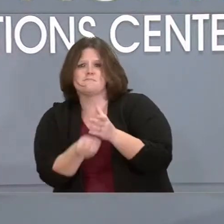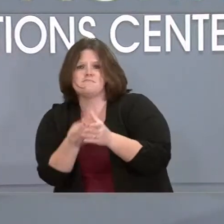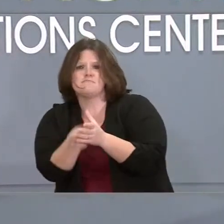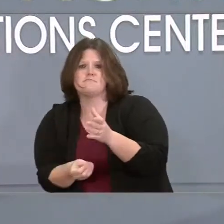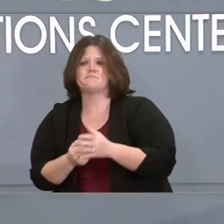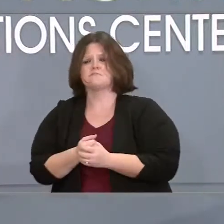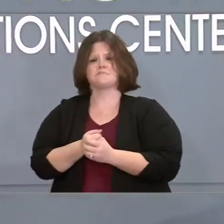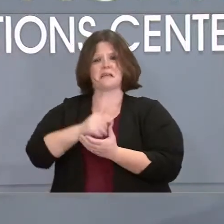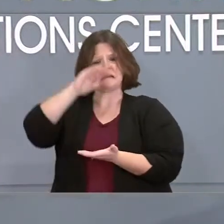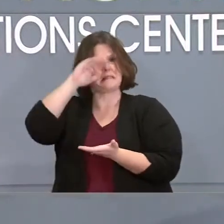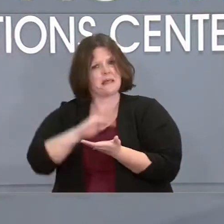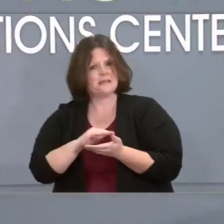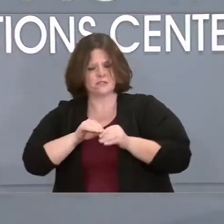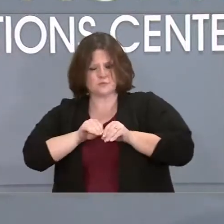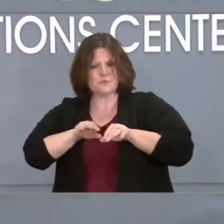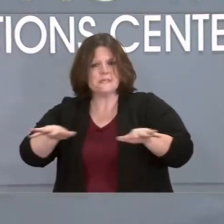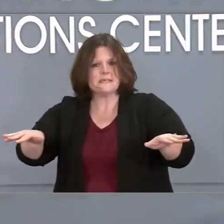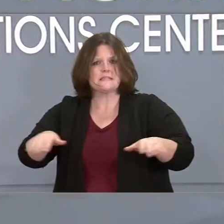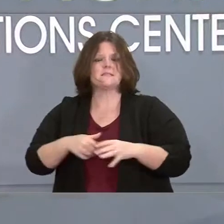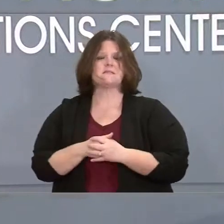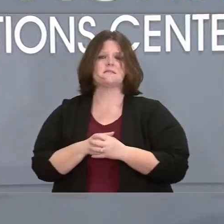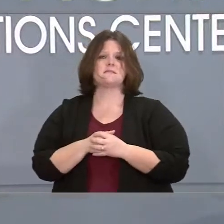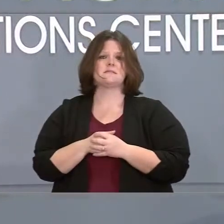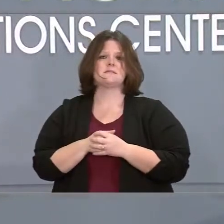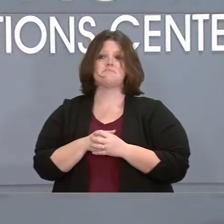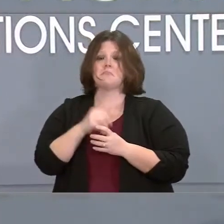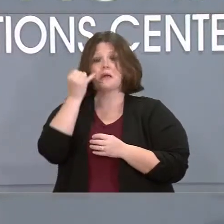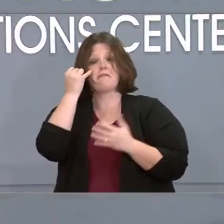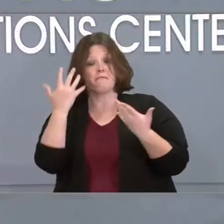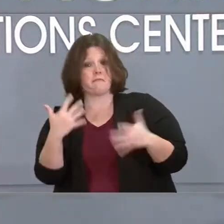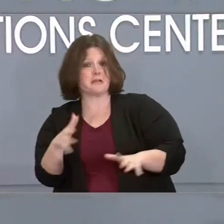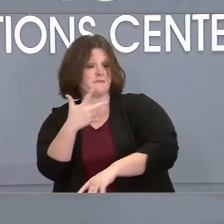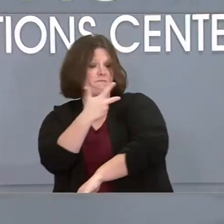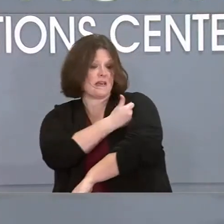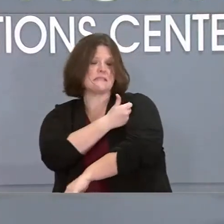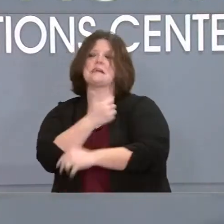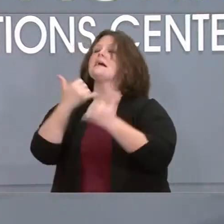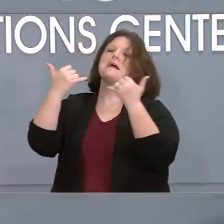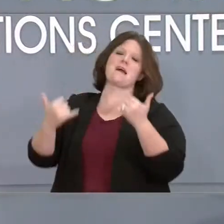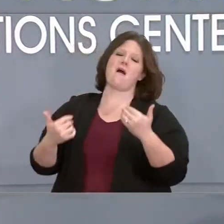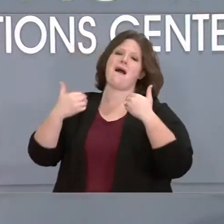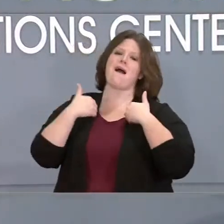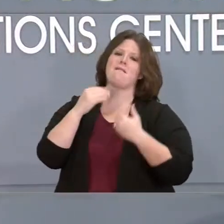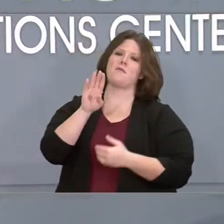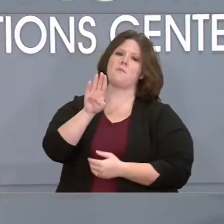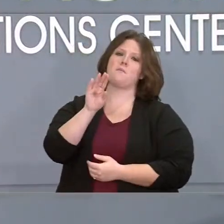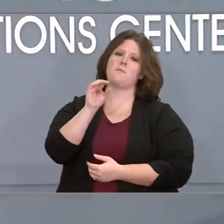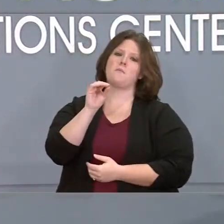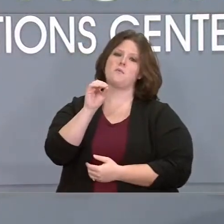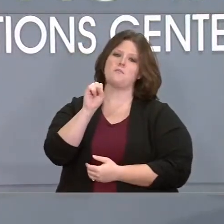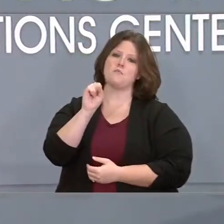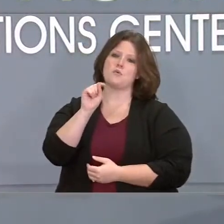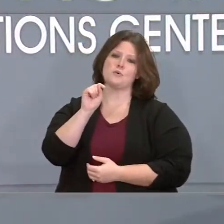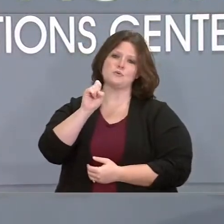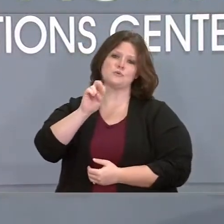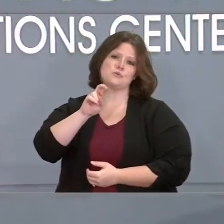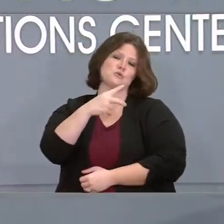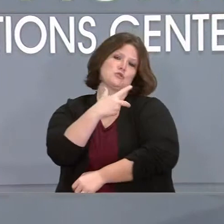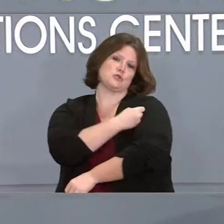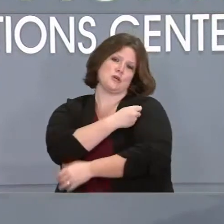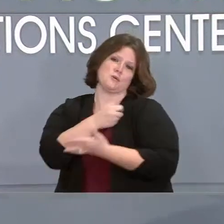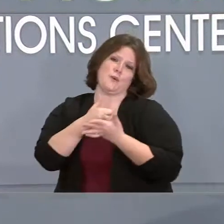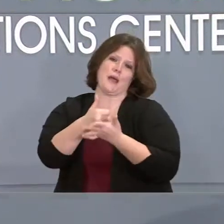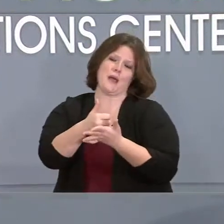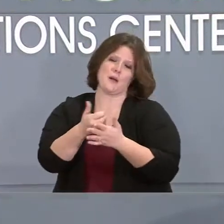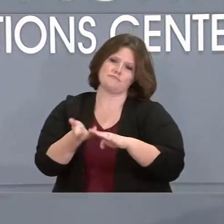or friends. And if you're already vaccinated, booster shots are now widely available to extend and increase your